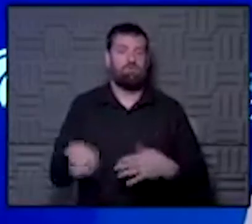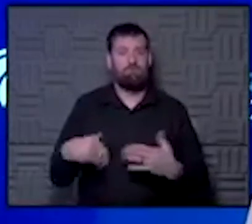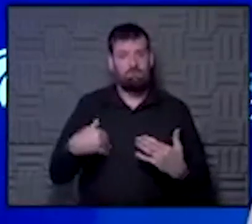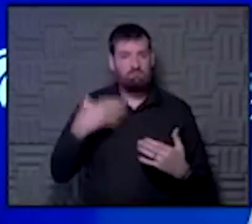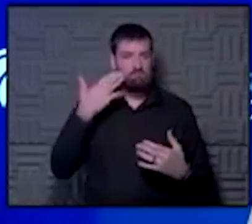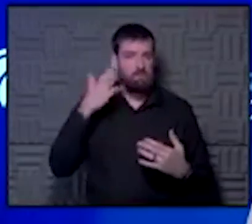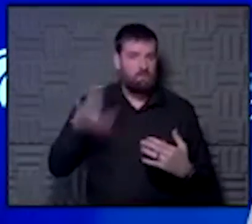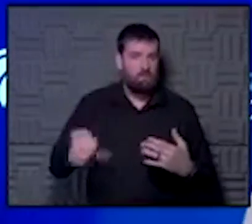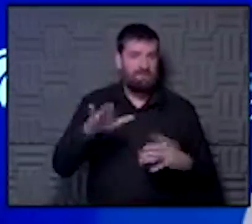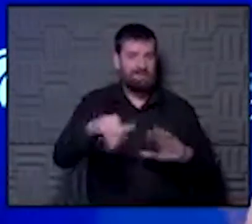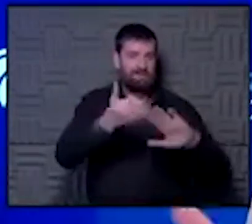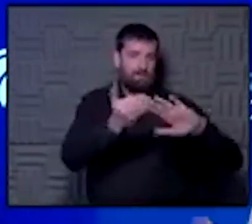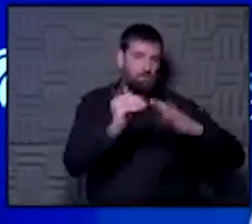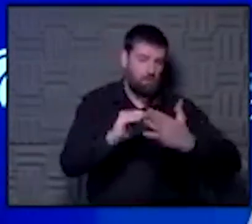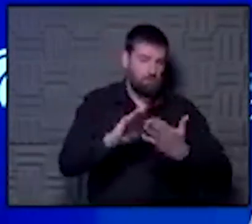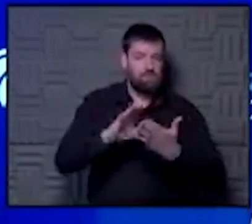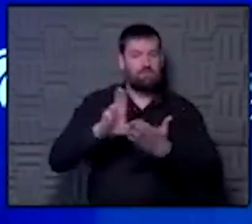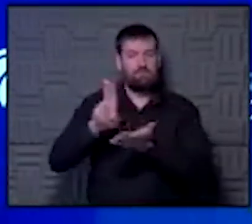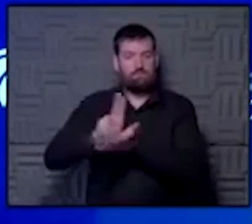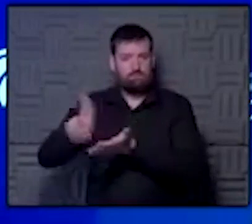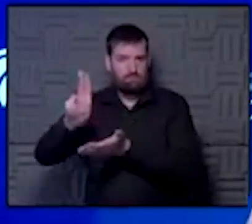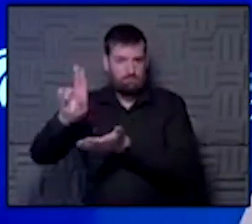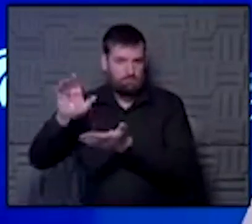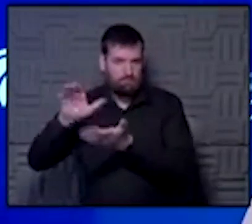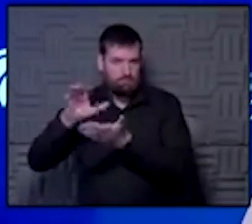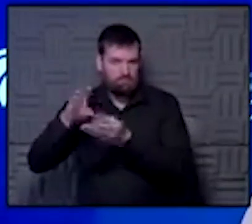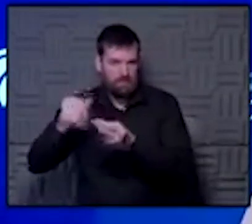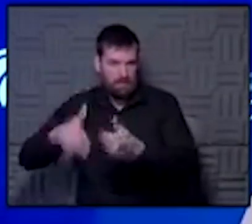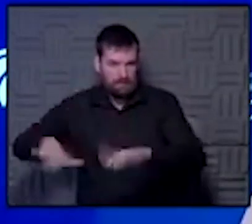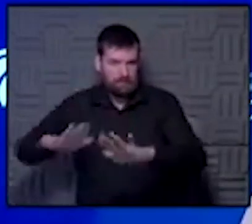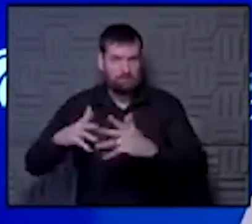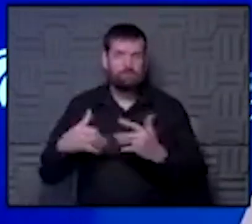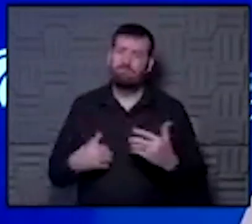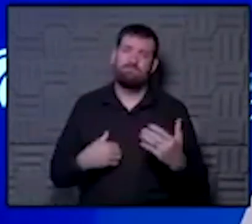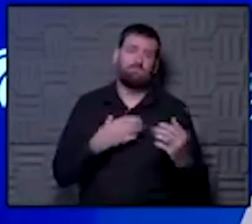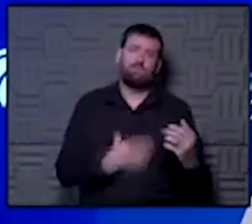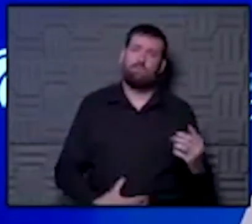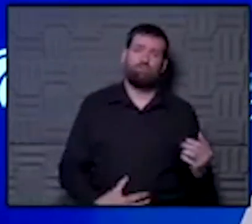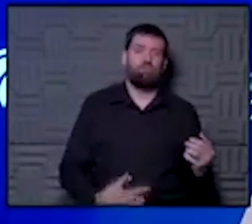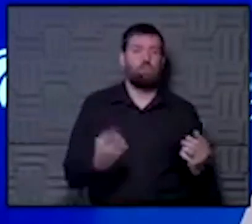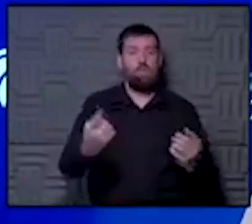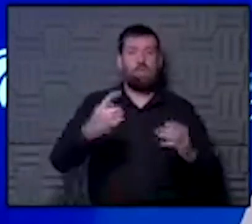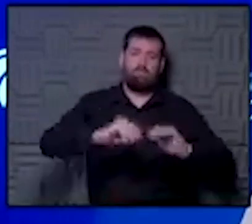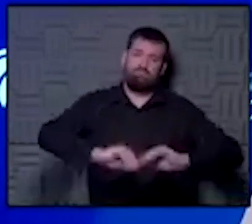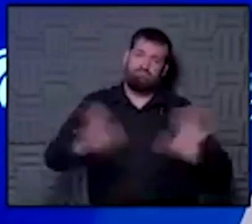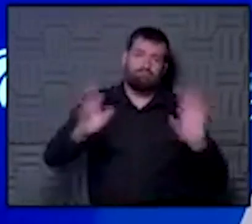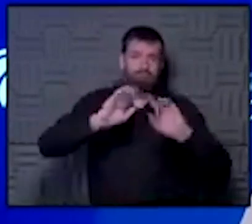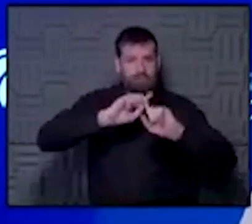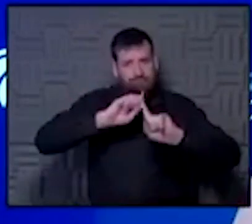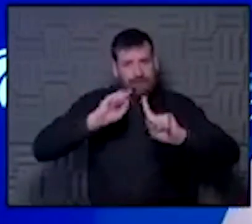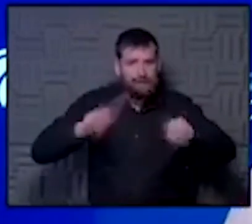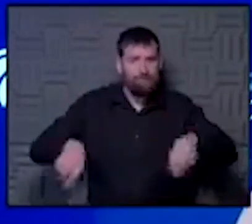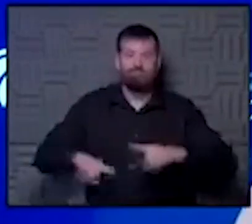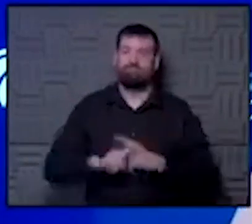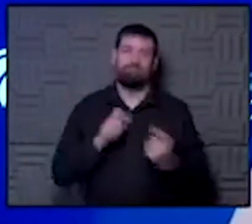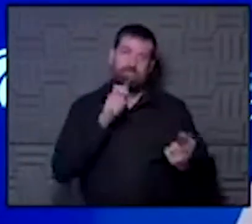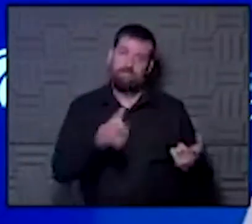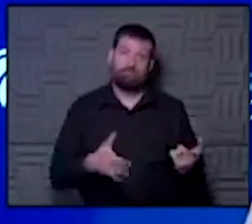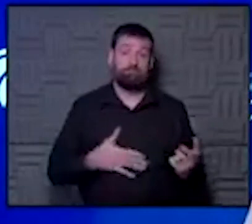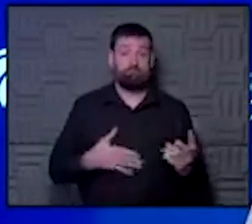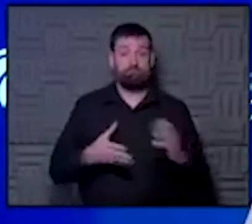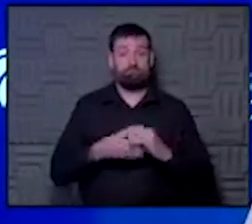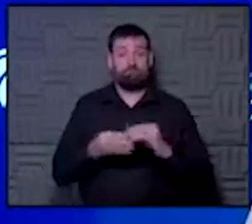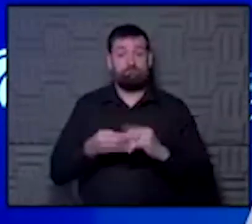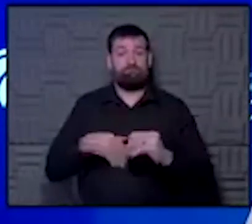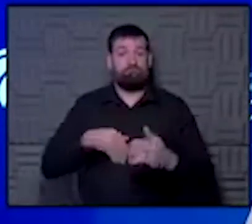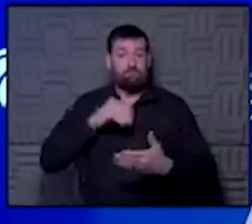knowing that college community and campus and how it's doing is really helpful. So I wish there was one blanket answer to that. I don't think it is. Here's my story. My